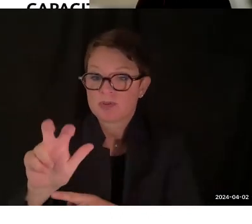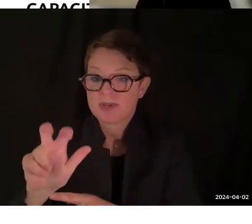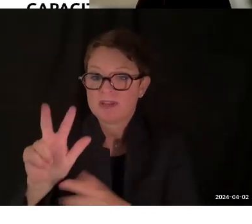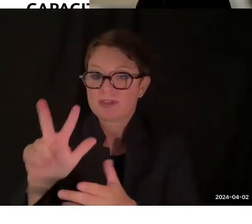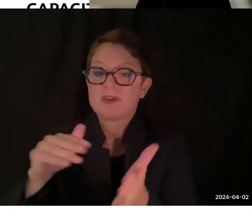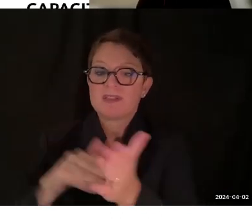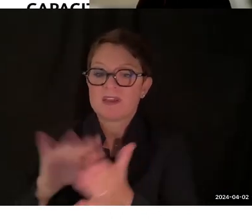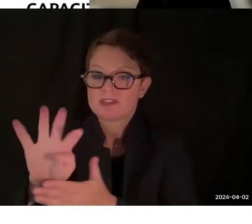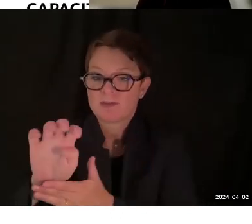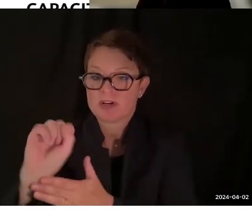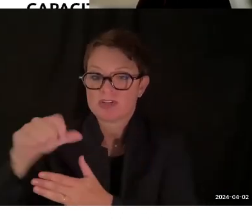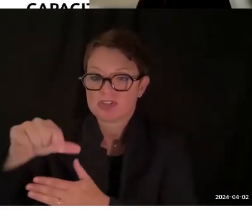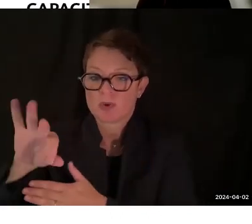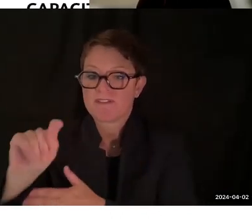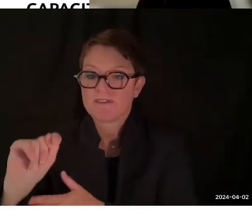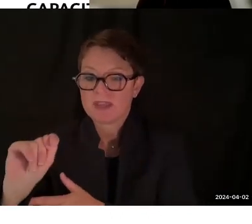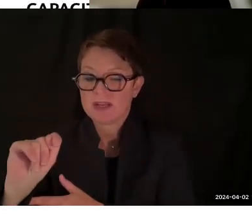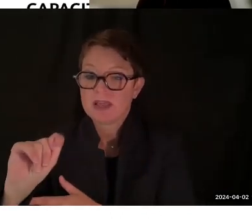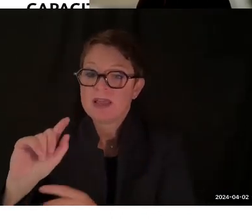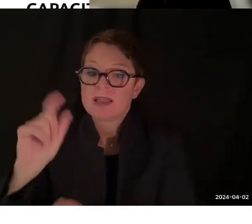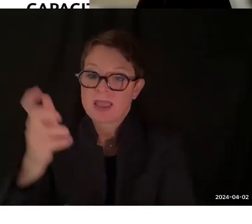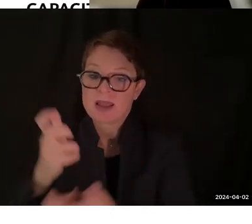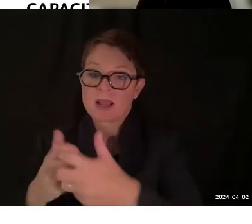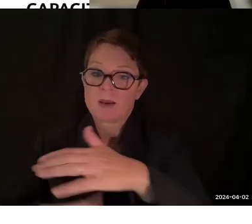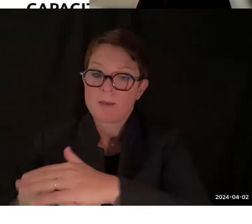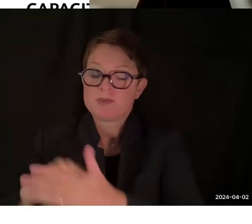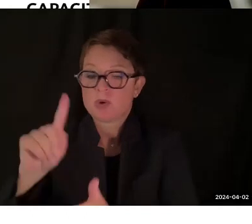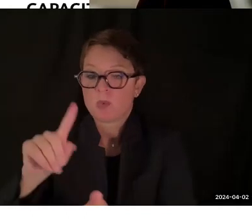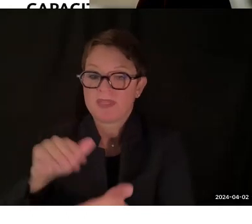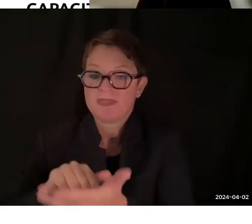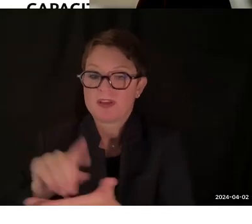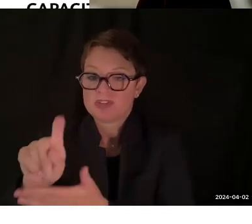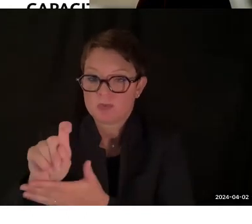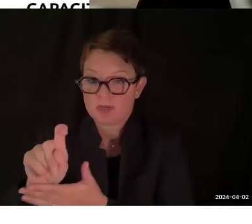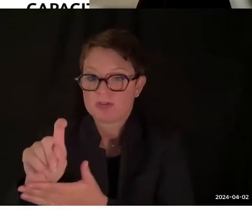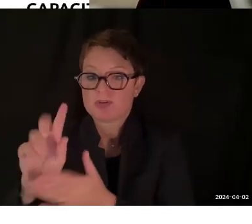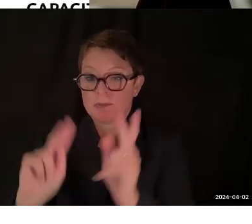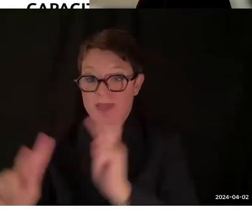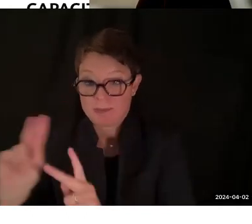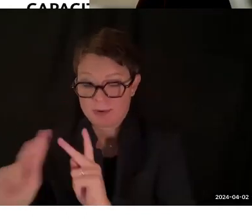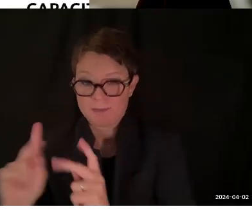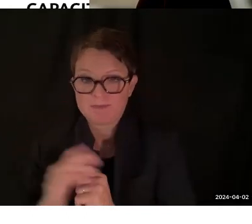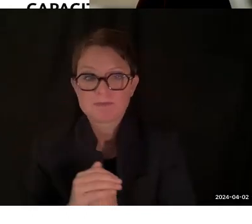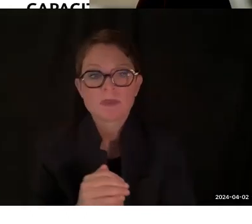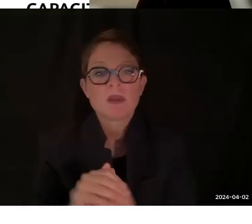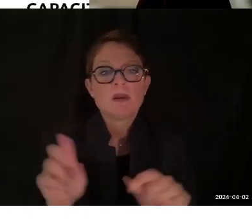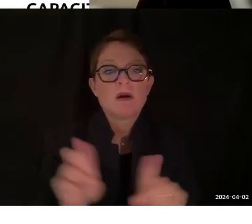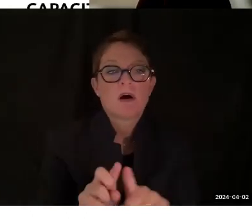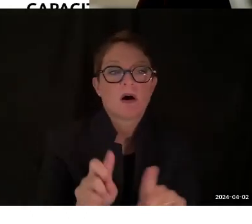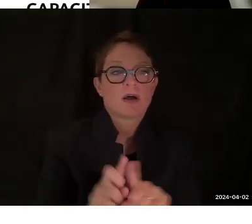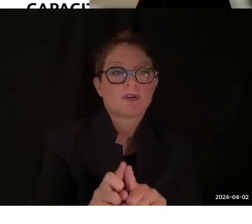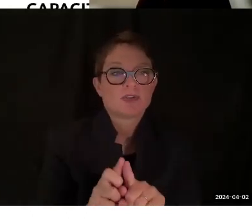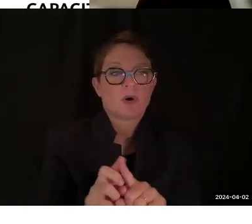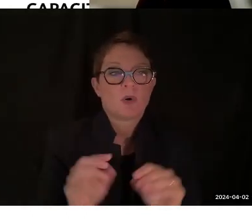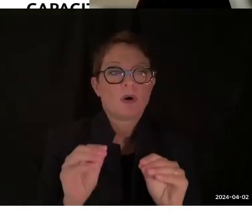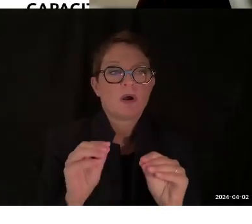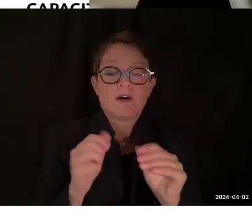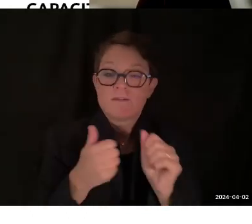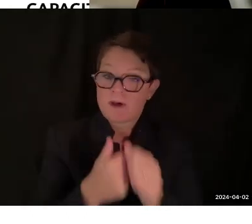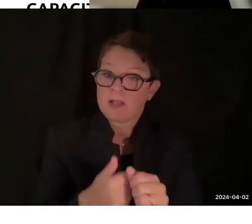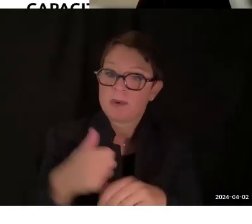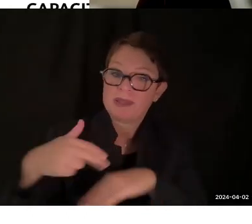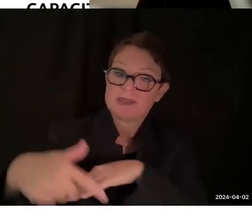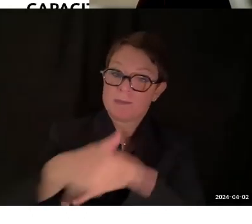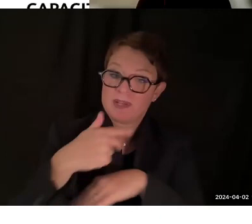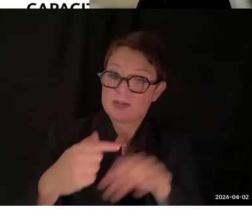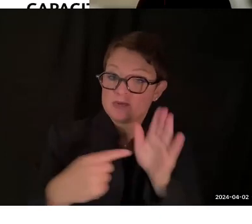feet, which can accommodate up to 1,100 people. We've also noted that per the pedestrian modeling that Trent